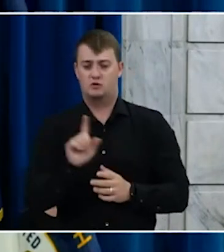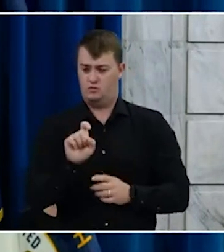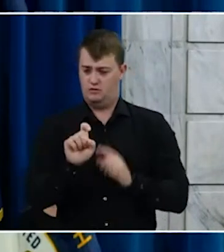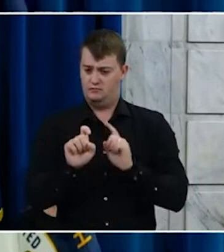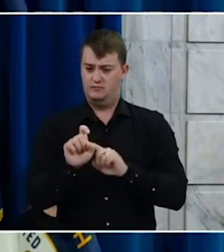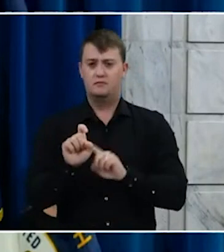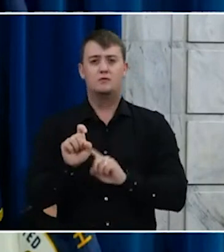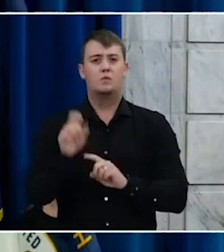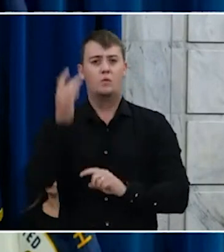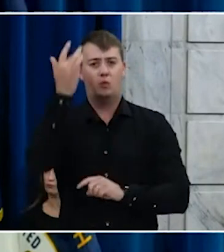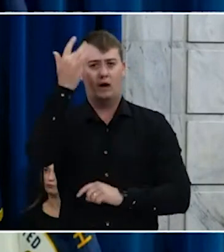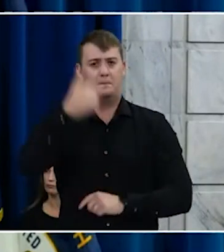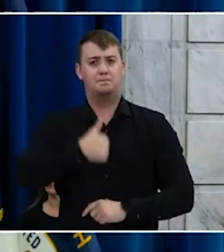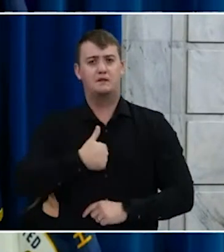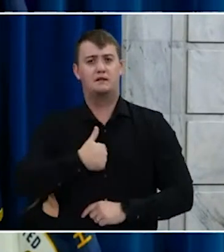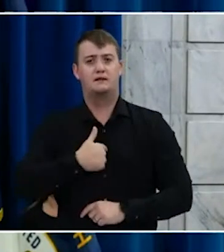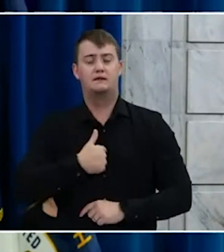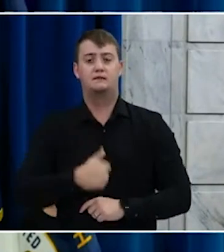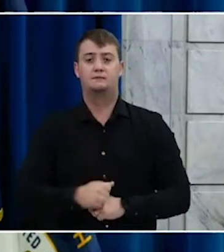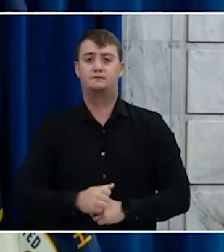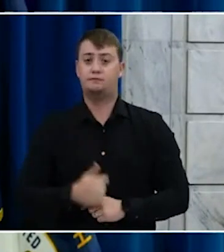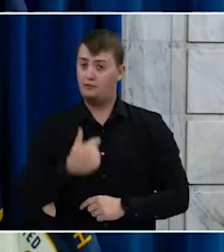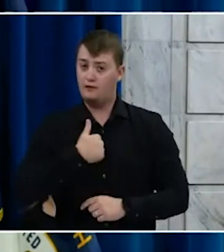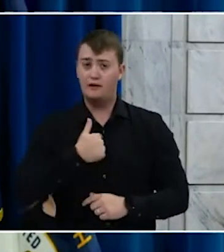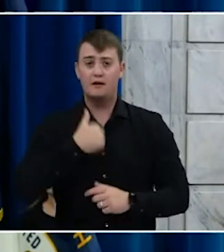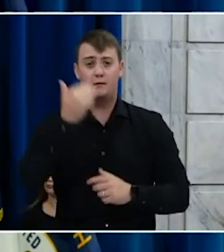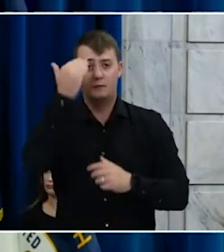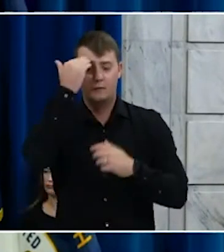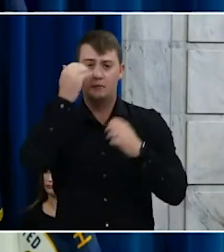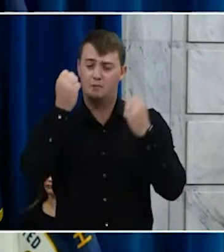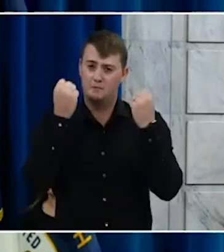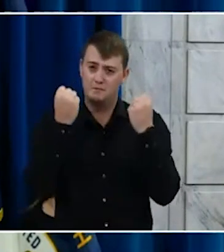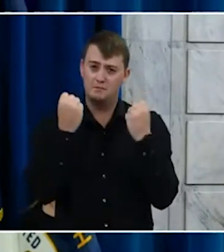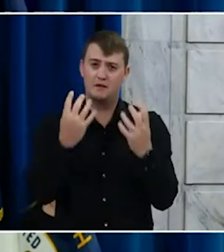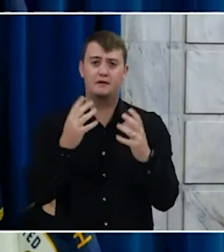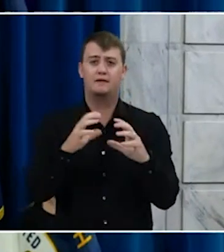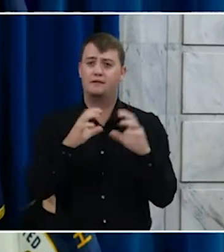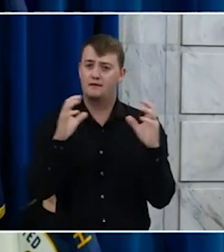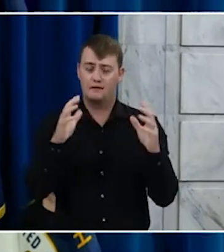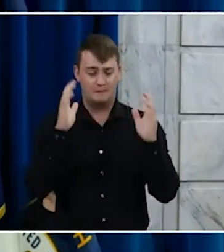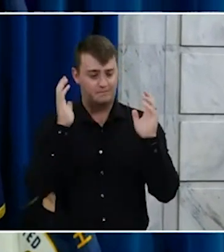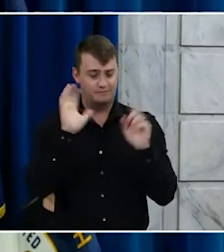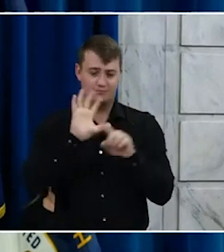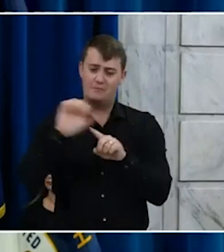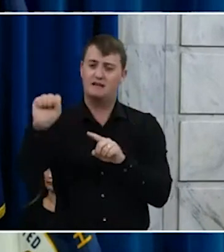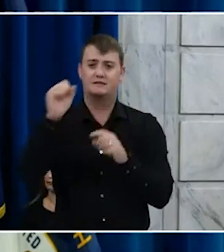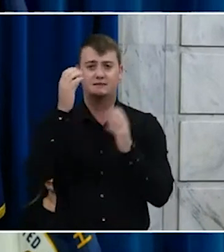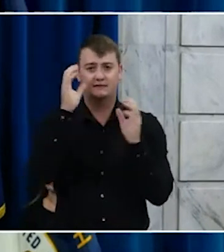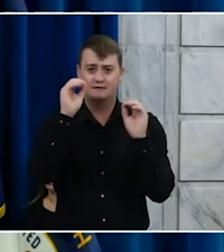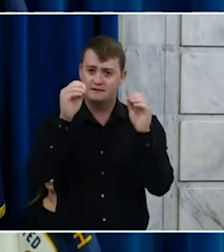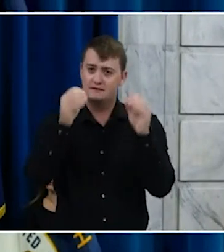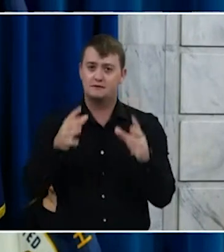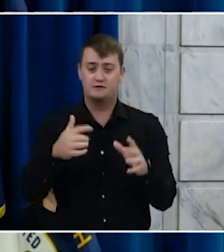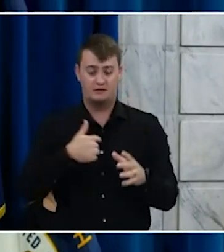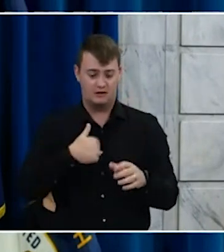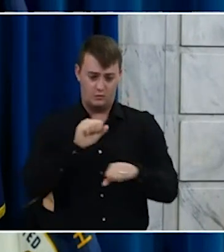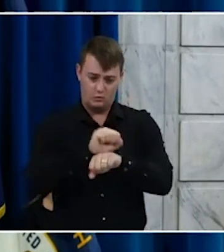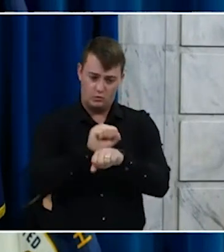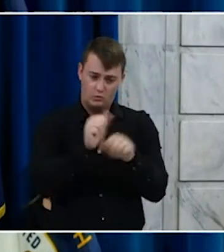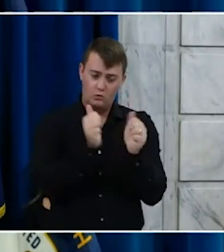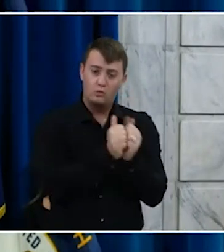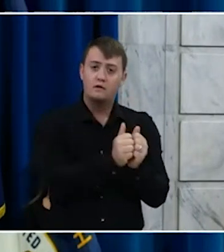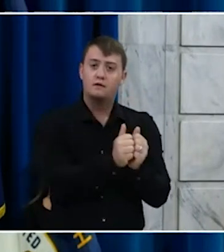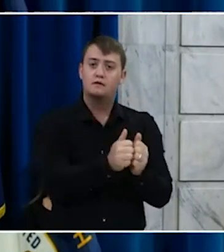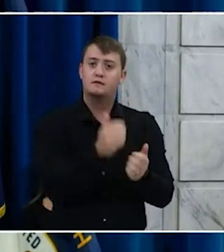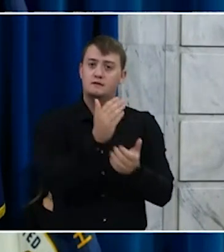me? Because I know so many amazing teachers. I've worked alongside them. Some of them